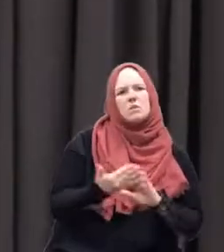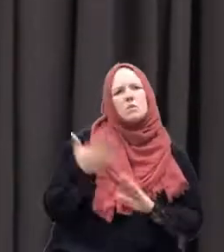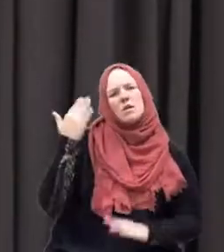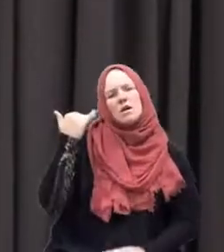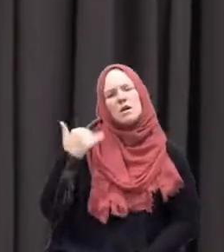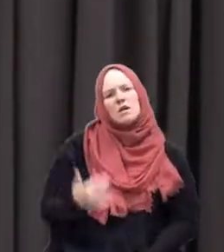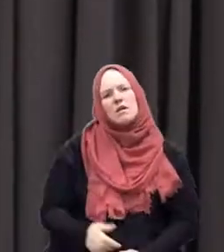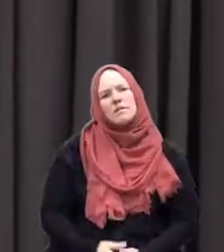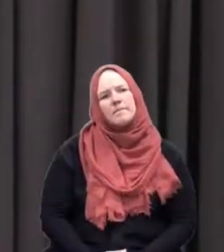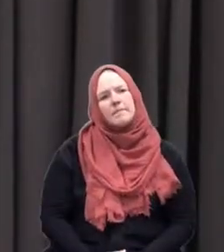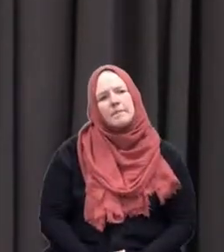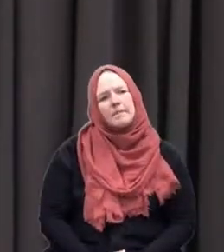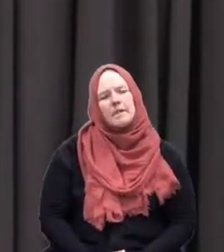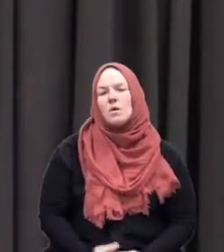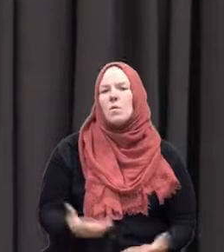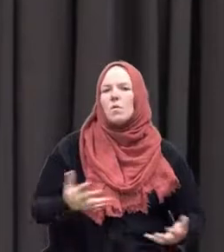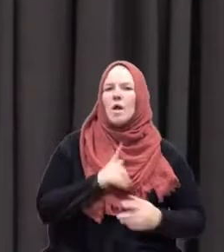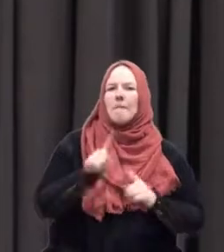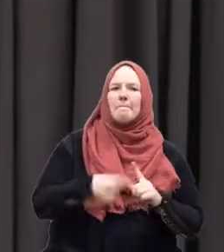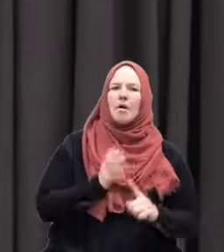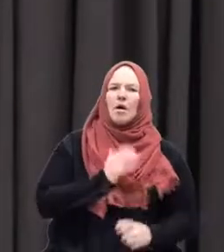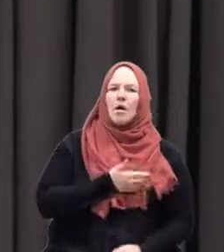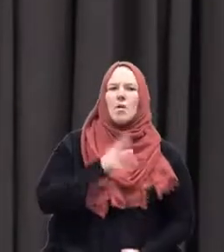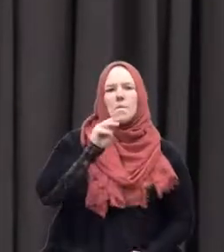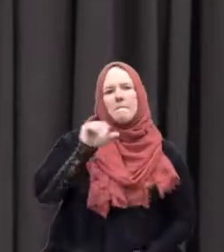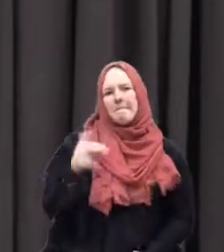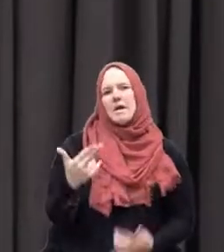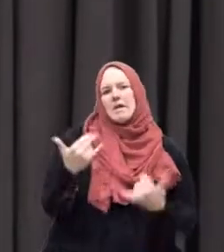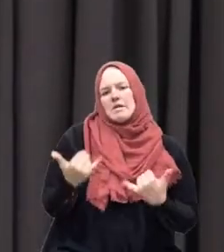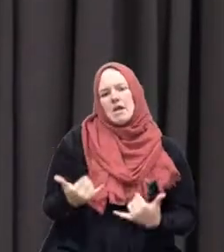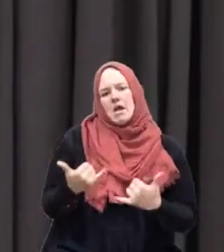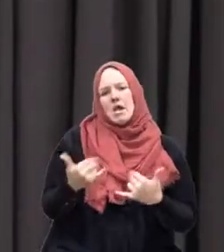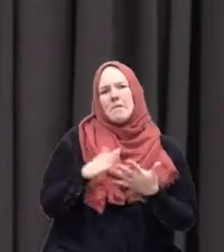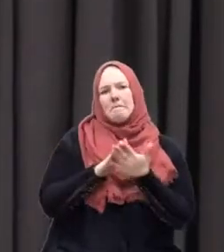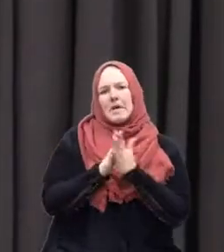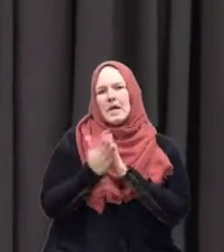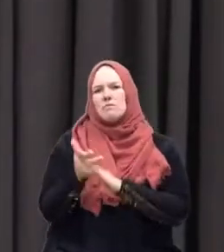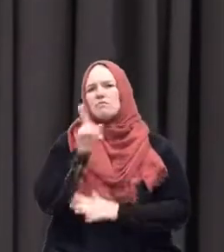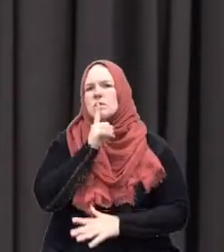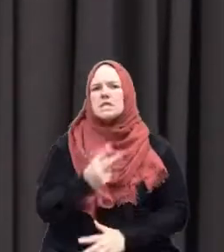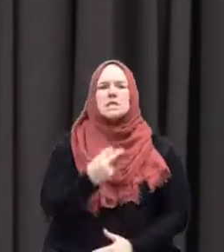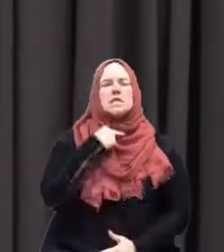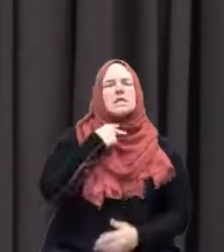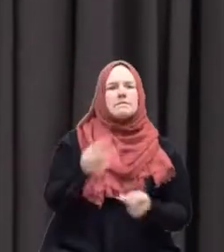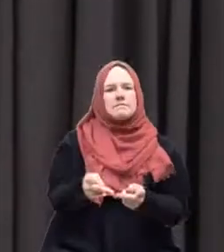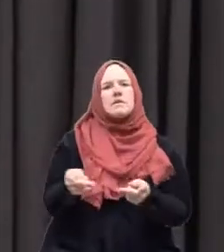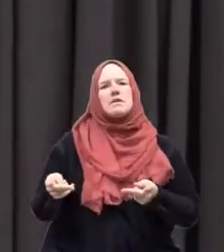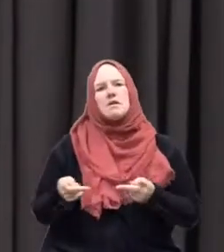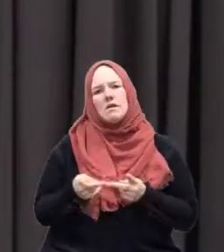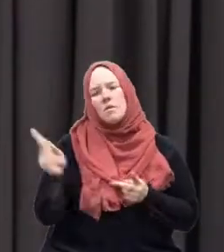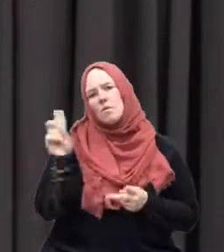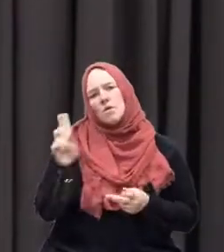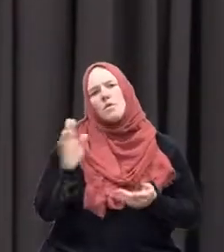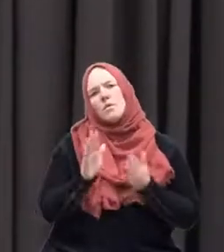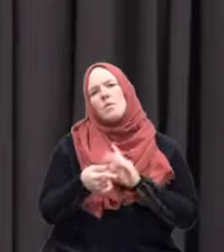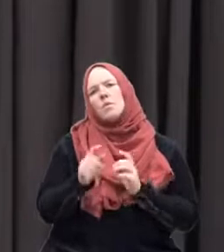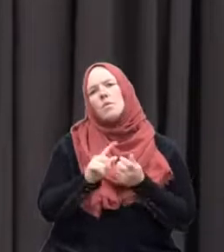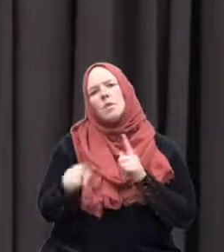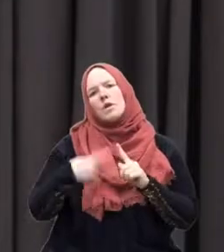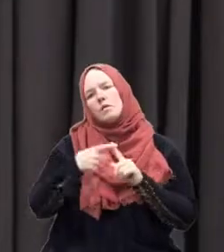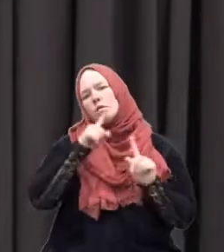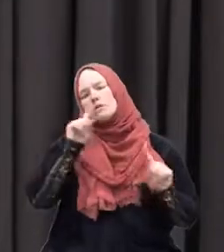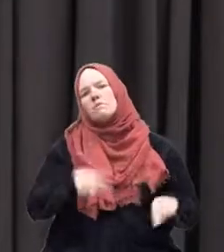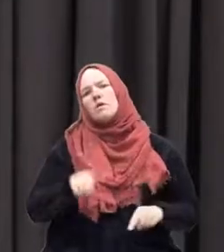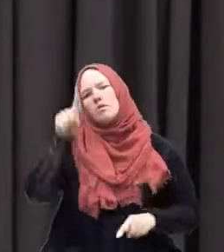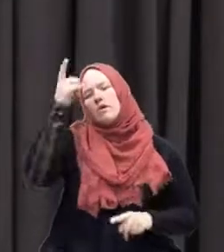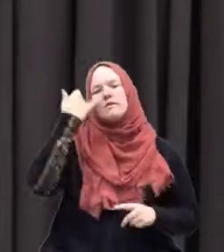even without being cornered? What about our ummah is now cornered in a very bad spot? When do we